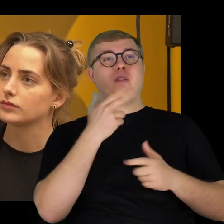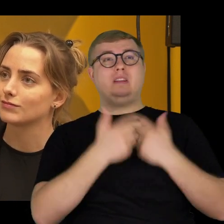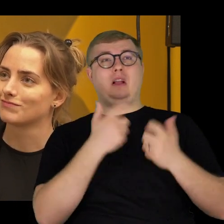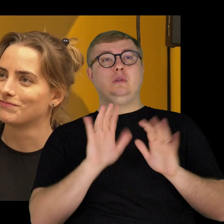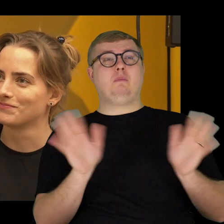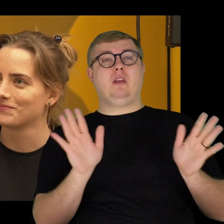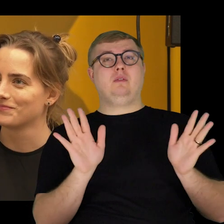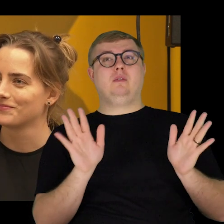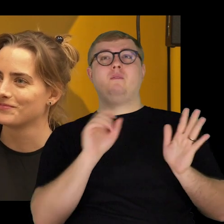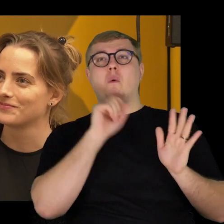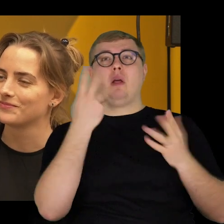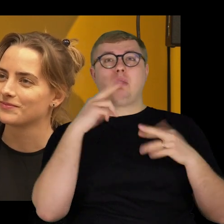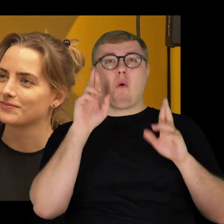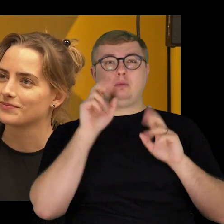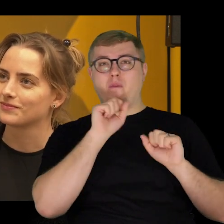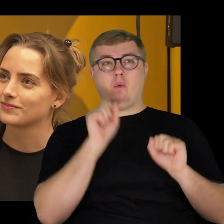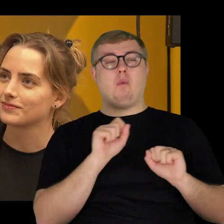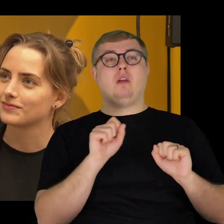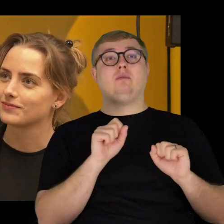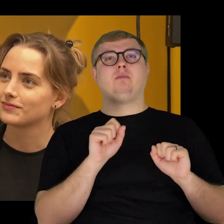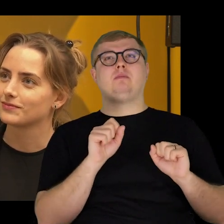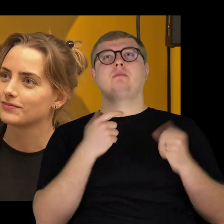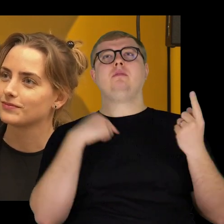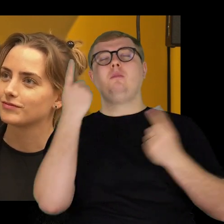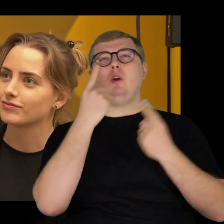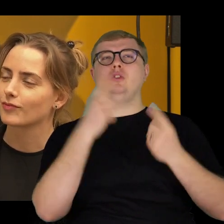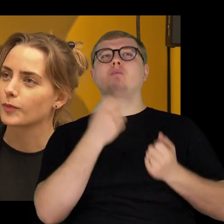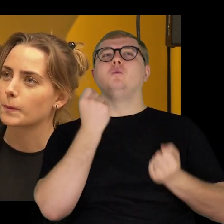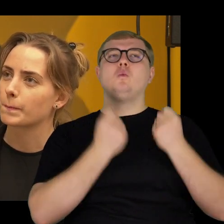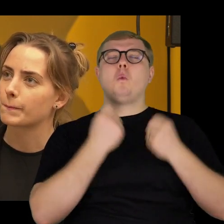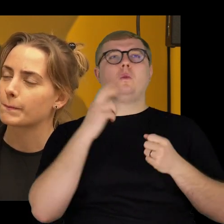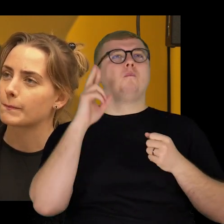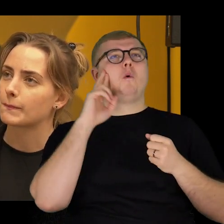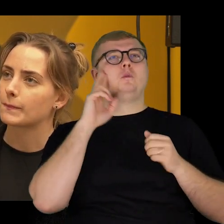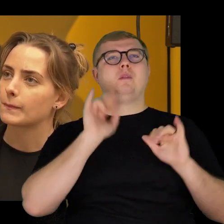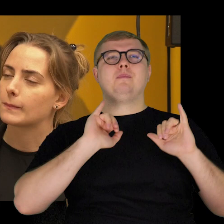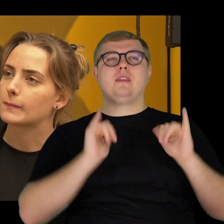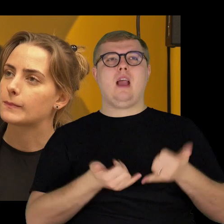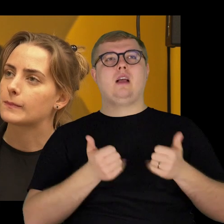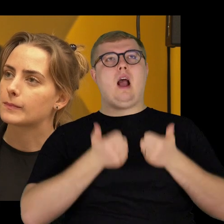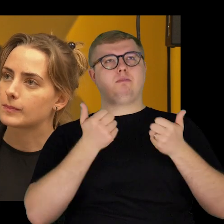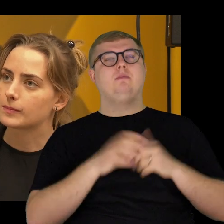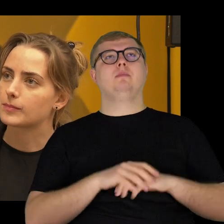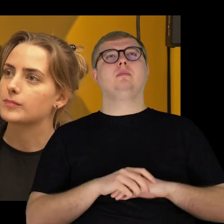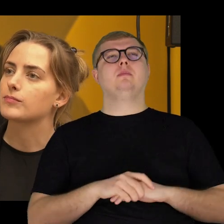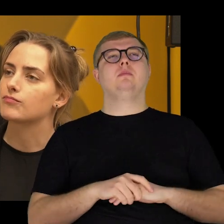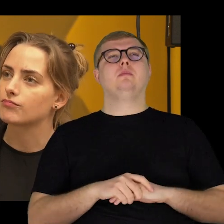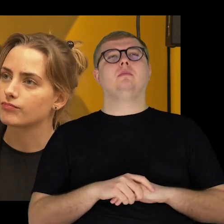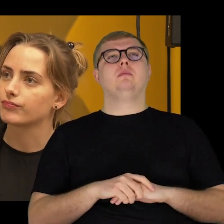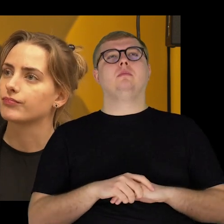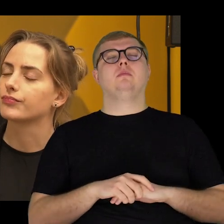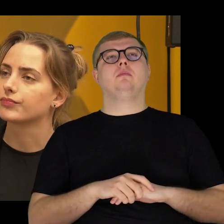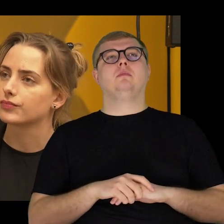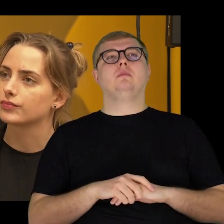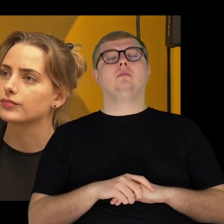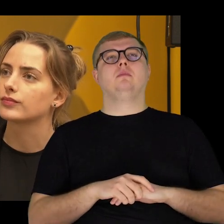anything. I mean, it's quite difficult to make it somehow like to make this kind